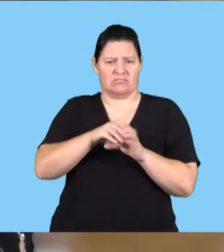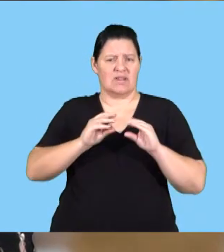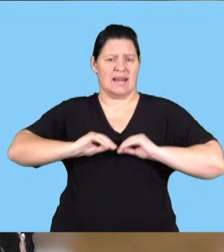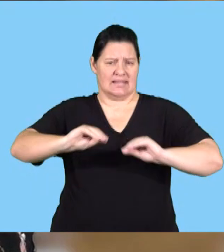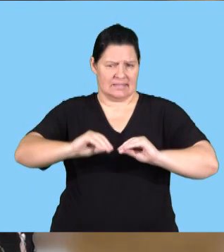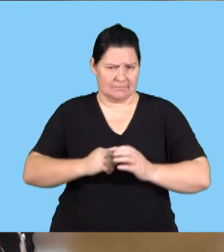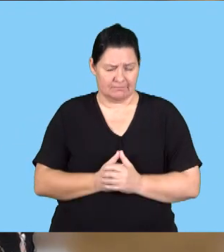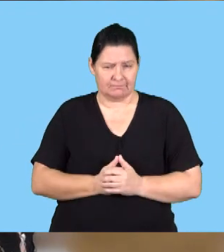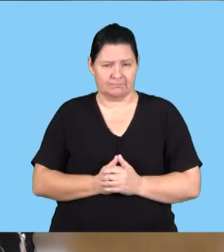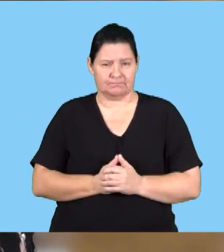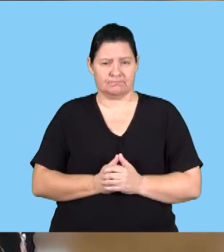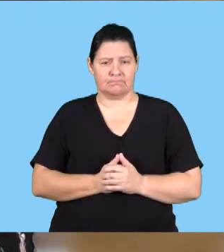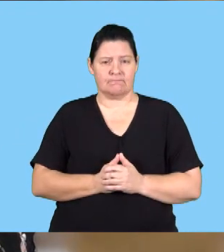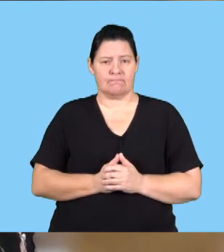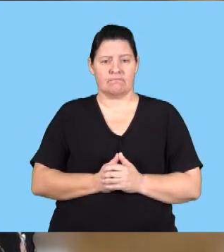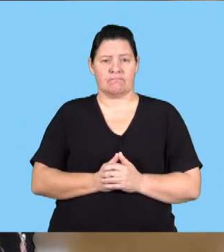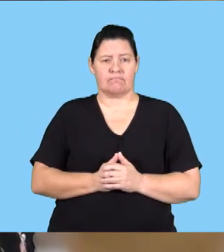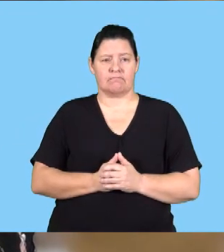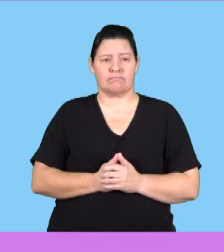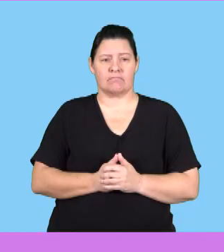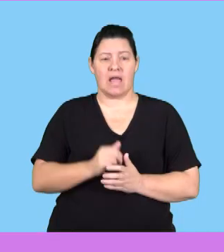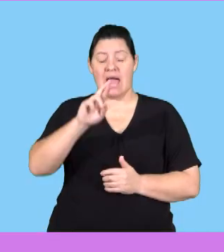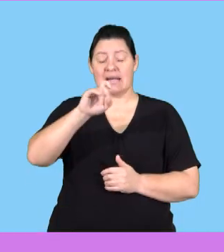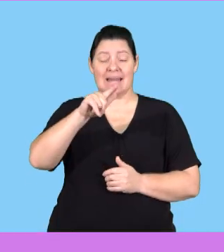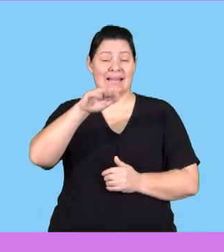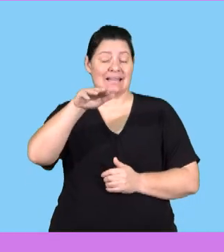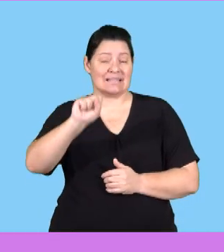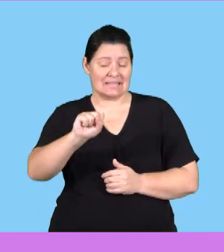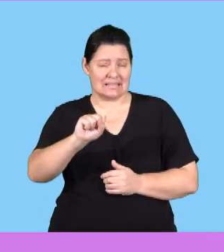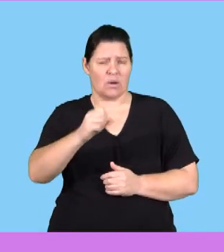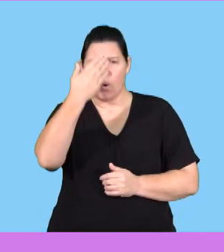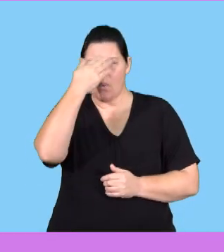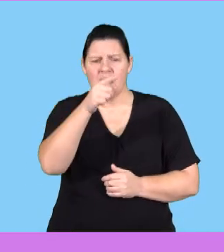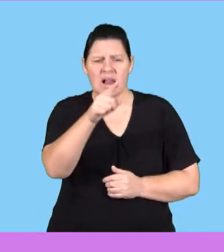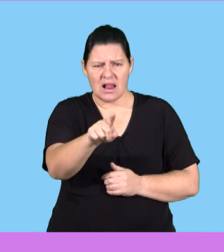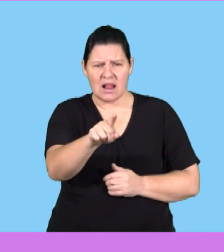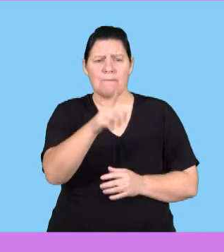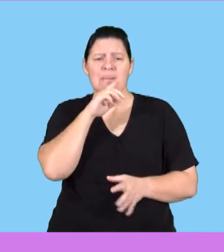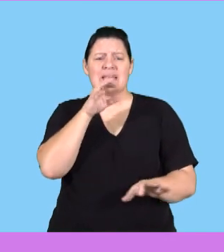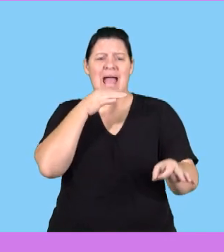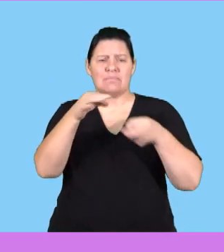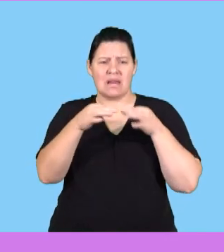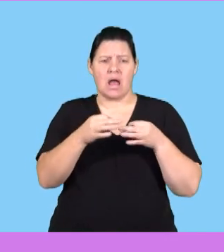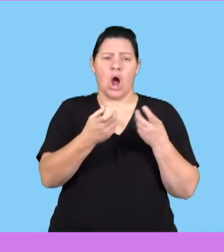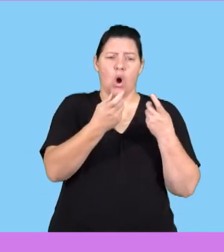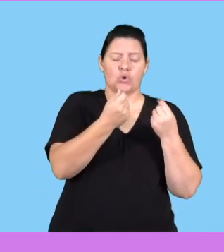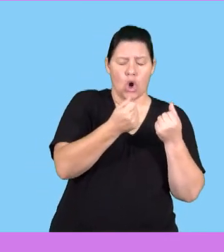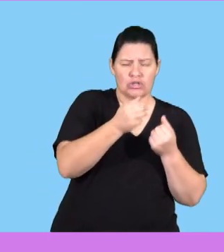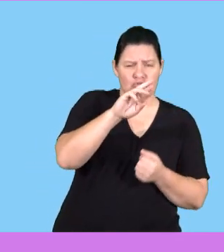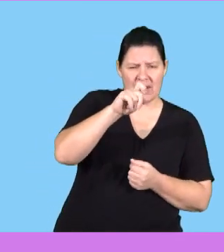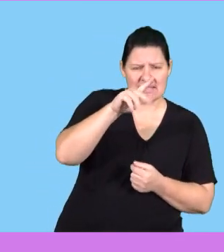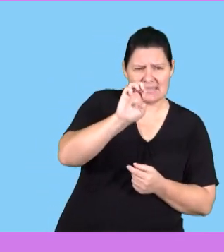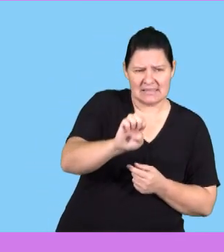session. Okay, the first word is rates. You should be able to define the cost